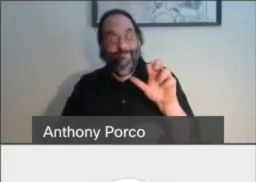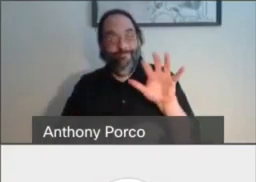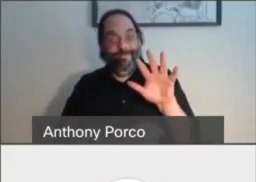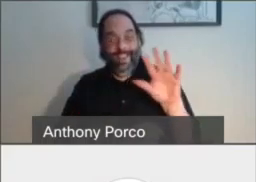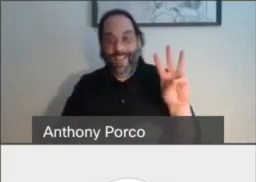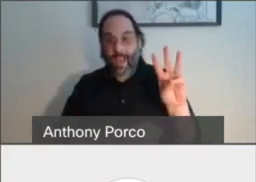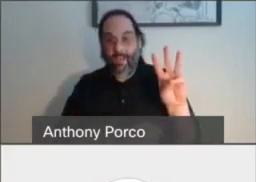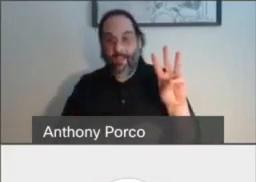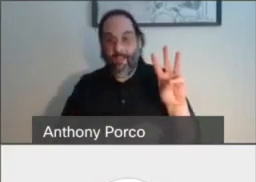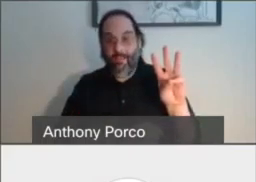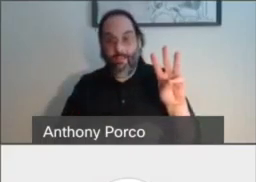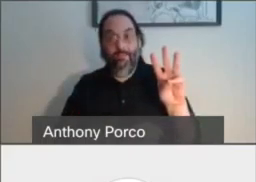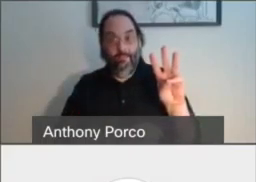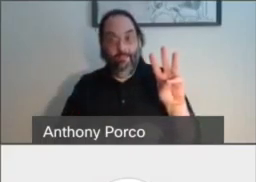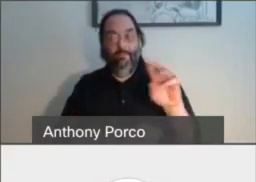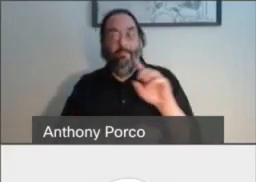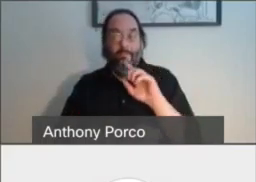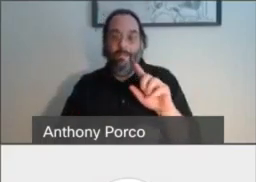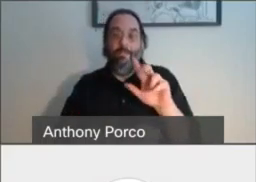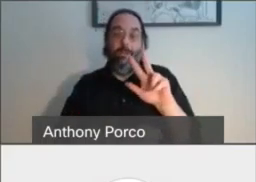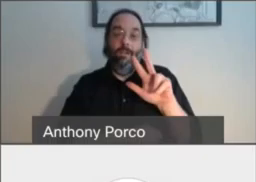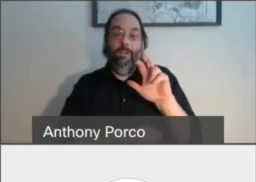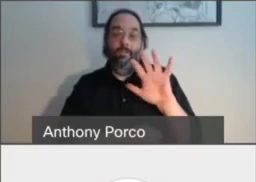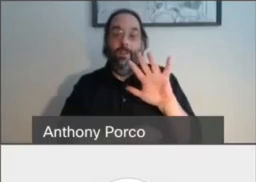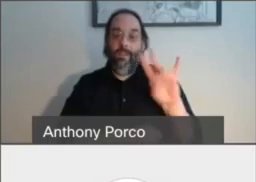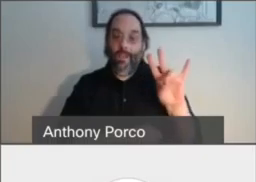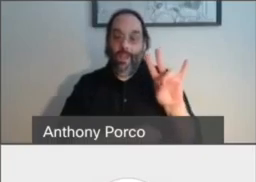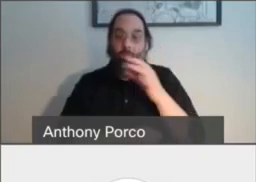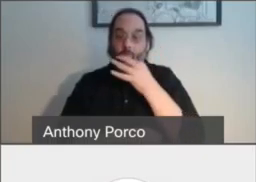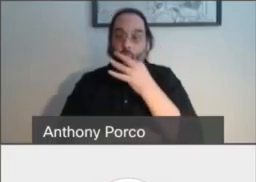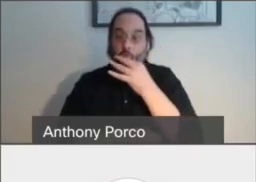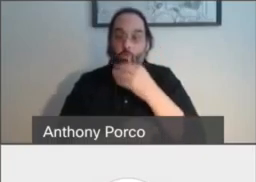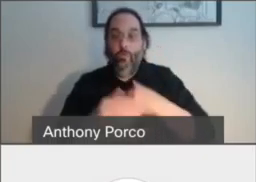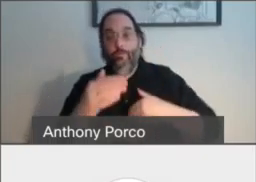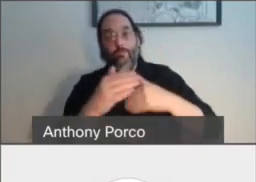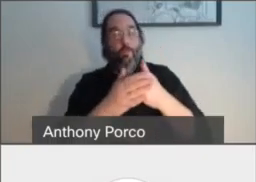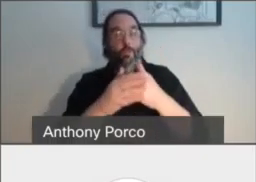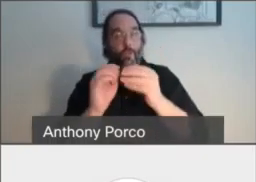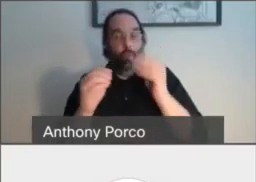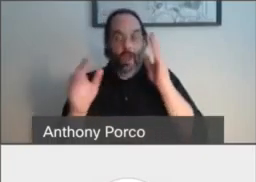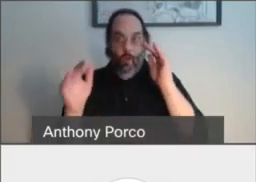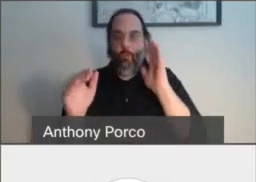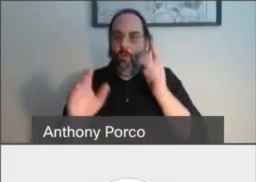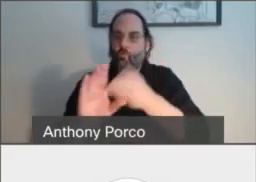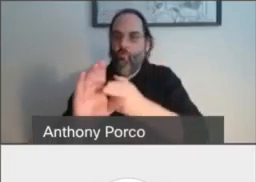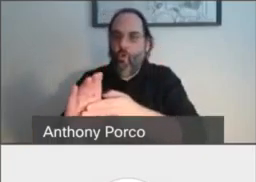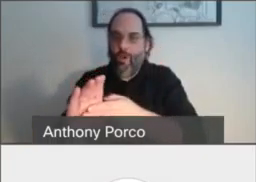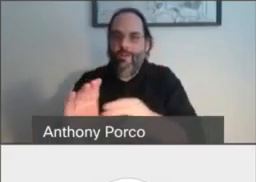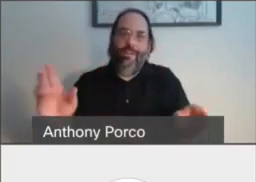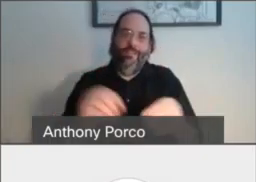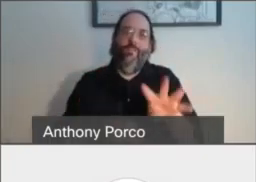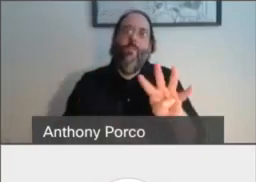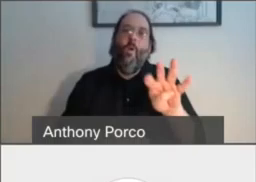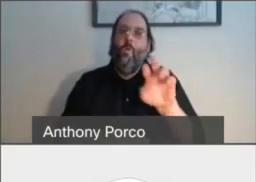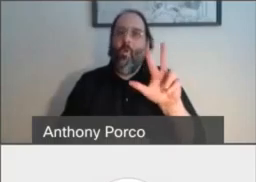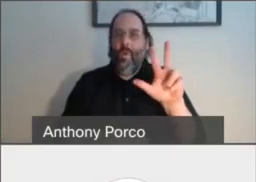356, 357. We're getting up to our full complement, I hope, of 403